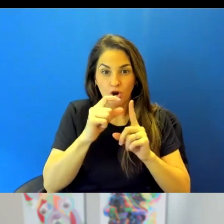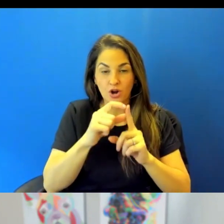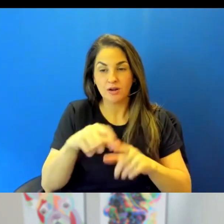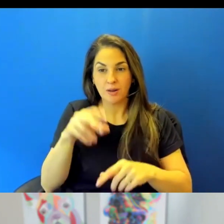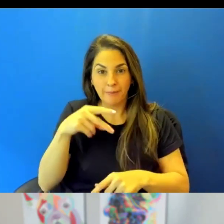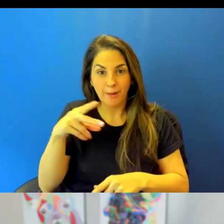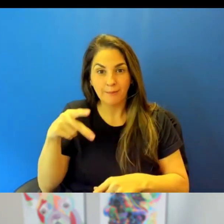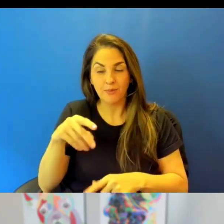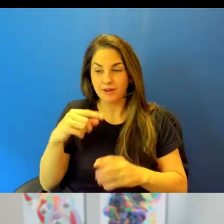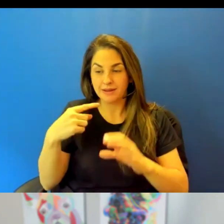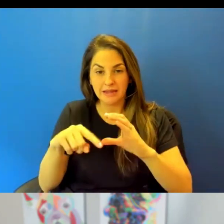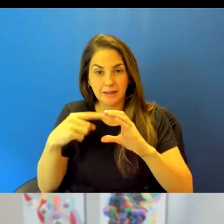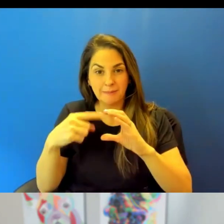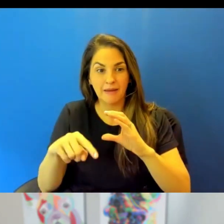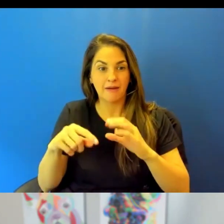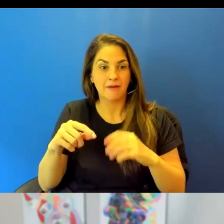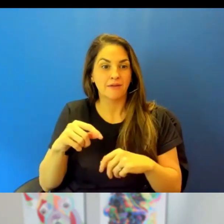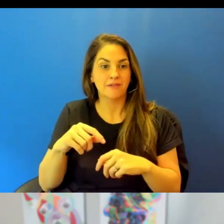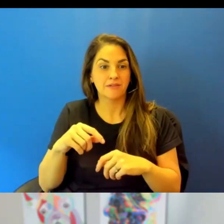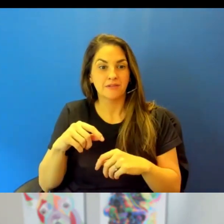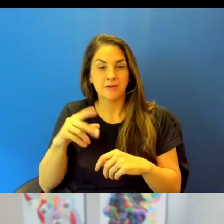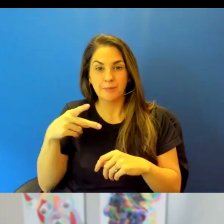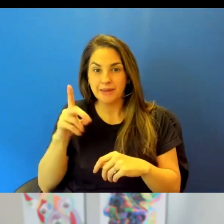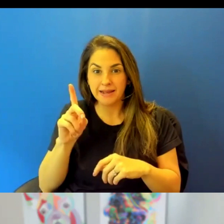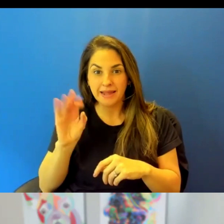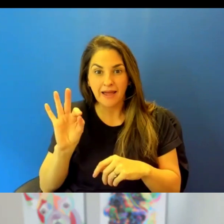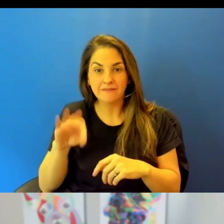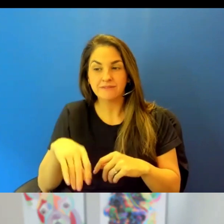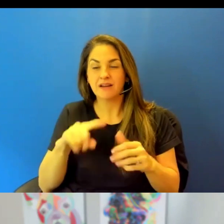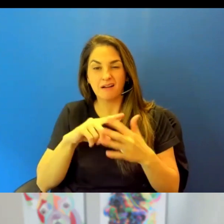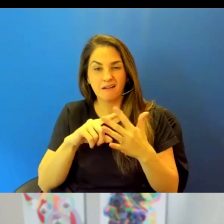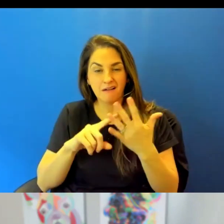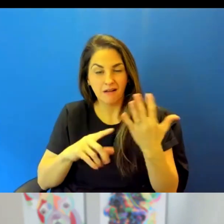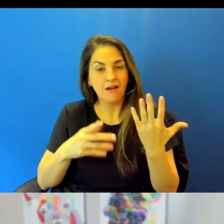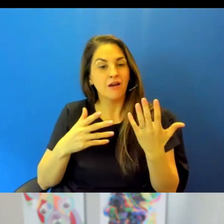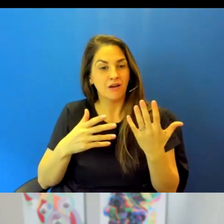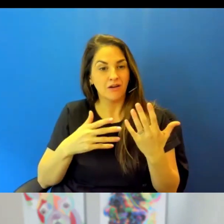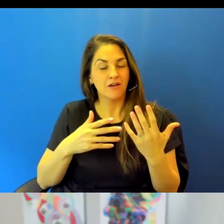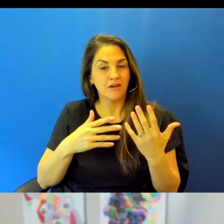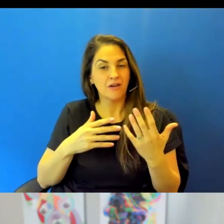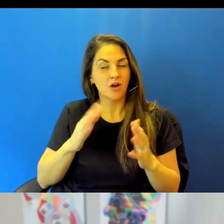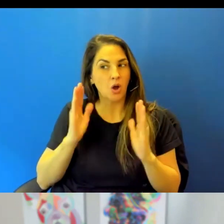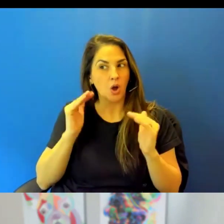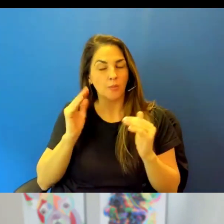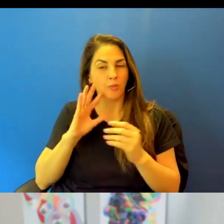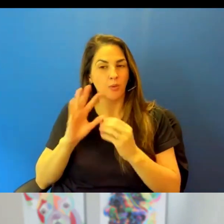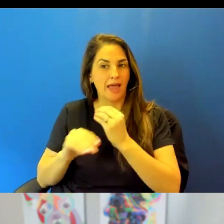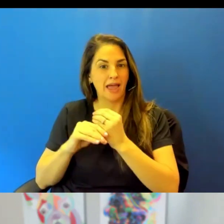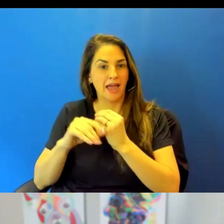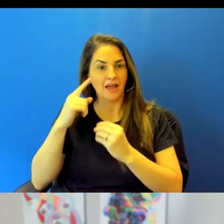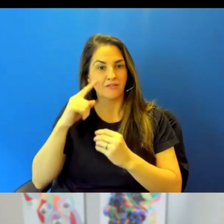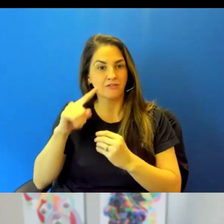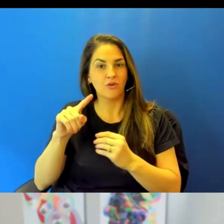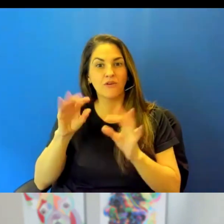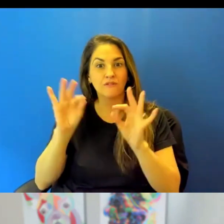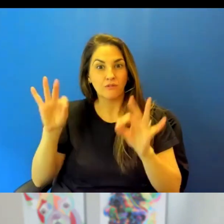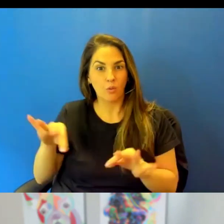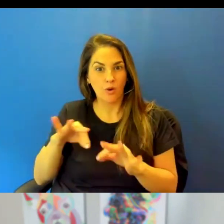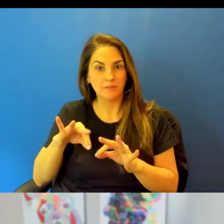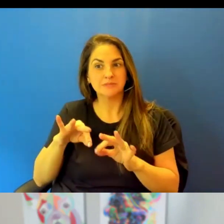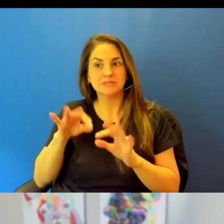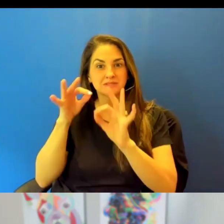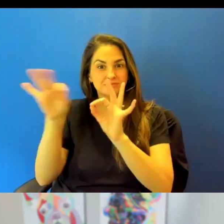PowerPoint, email, PDF, etc. We're hoping to build a new one for fillable forms,